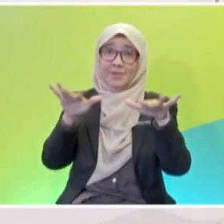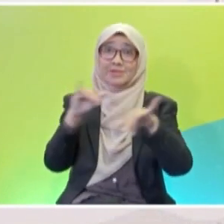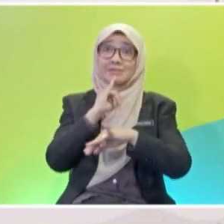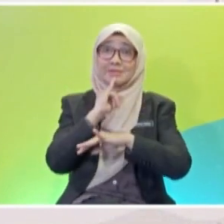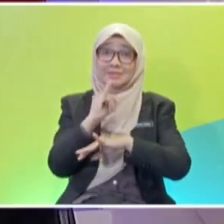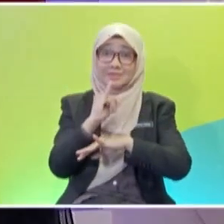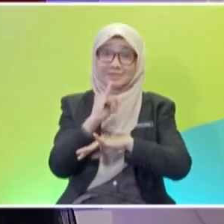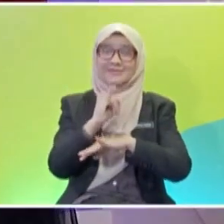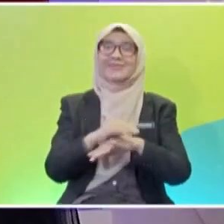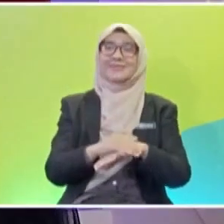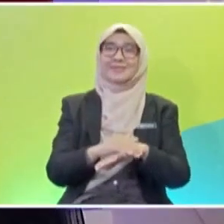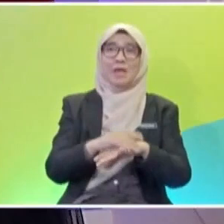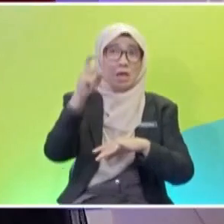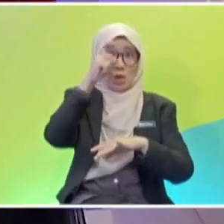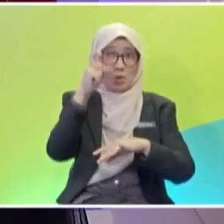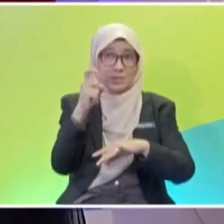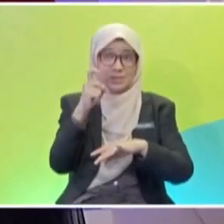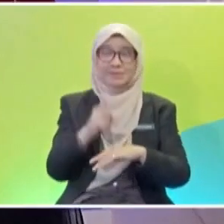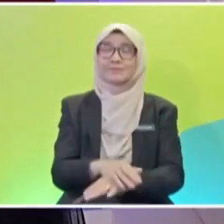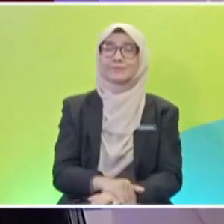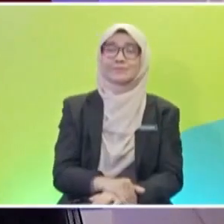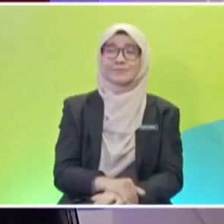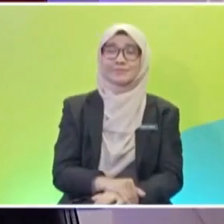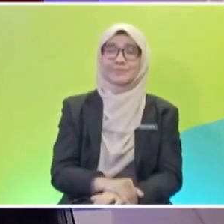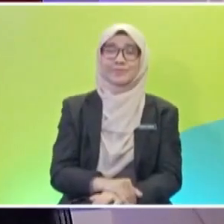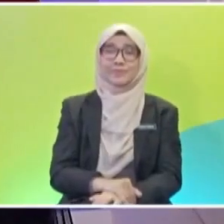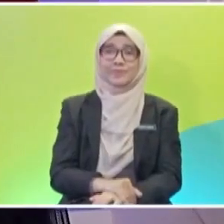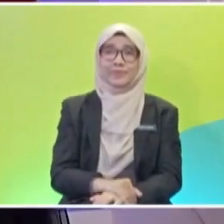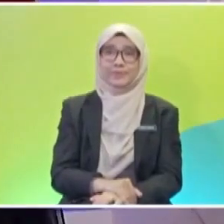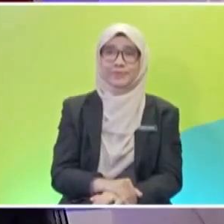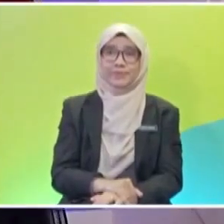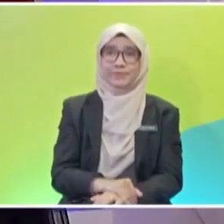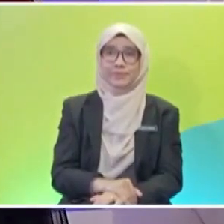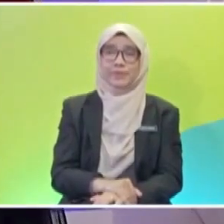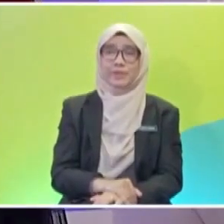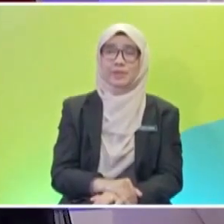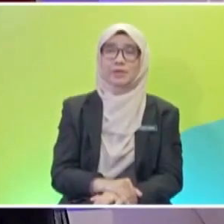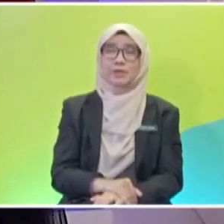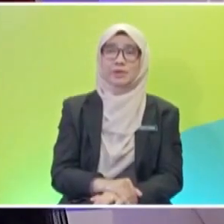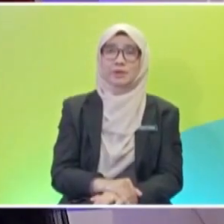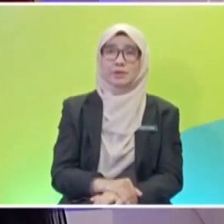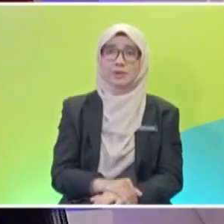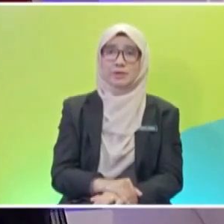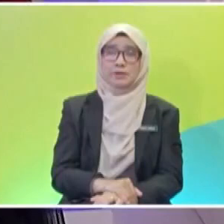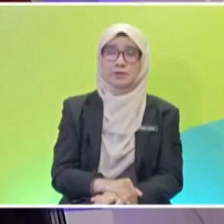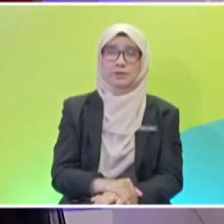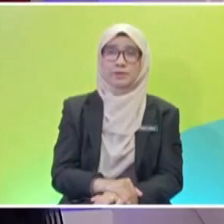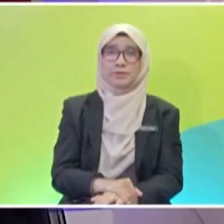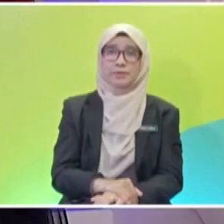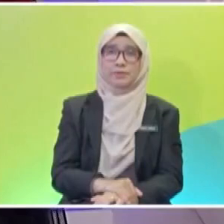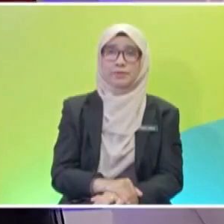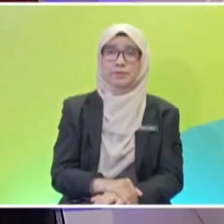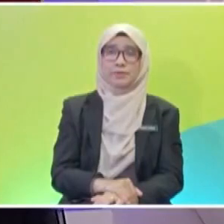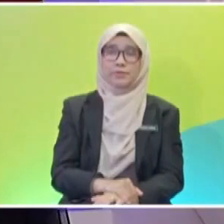already talked about some of the words that we looked at in the first segment just now. So bring those